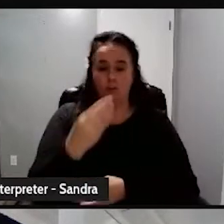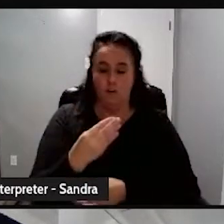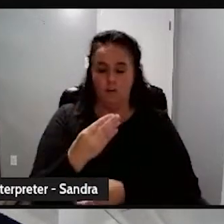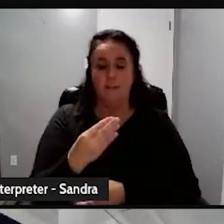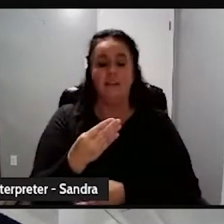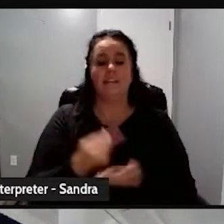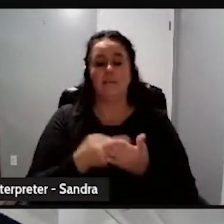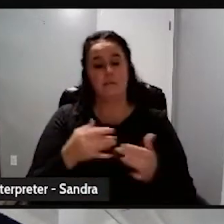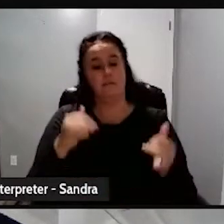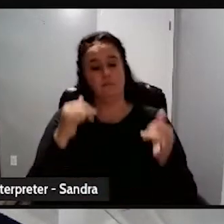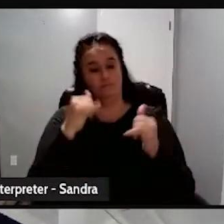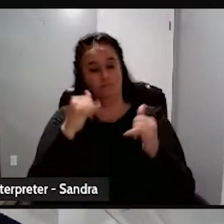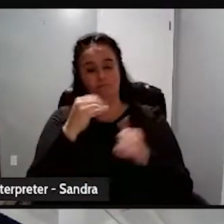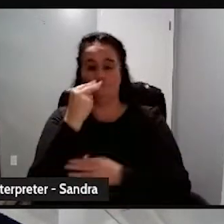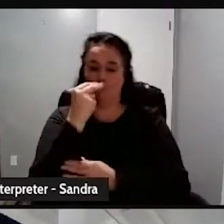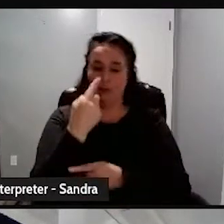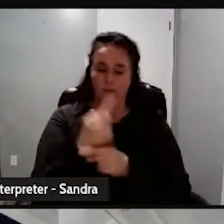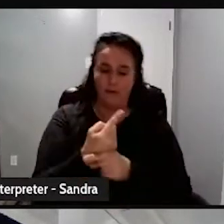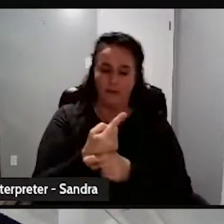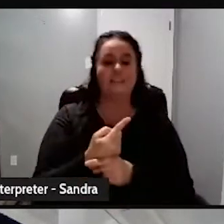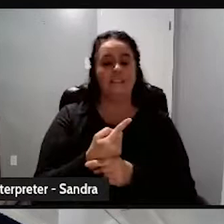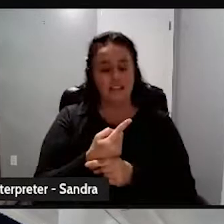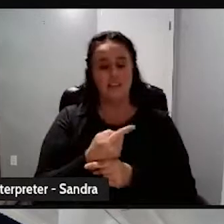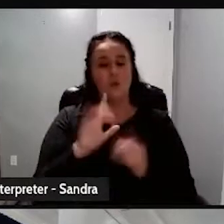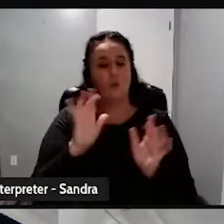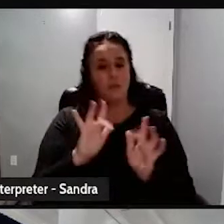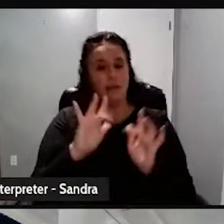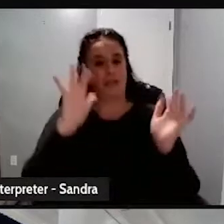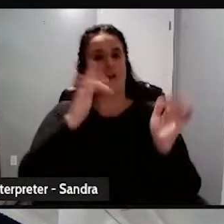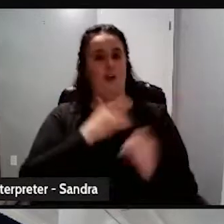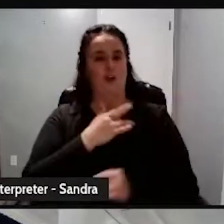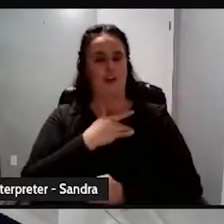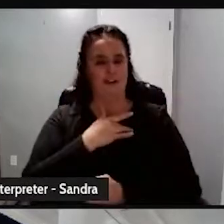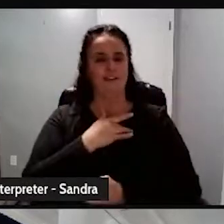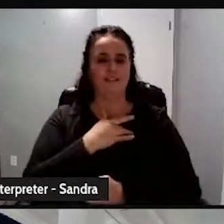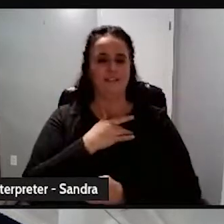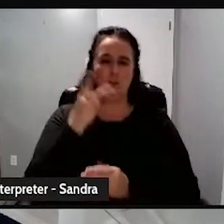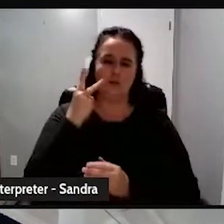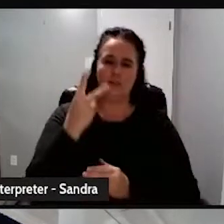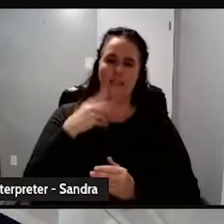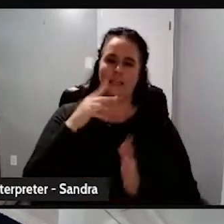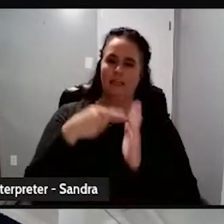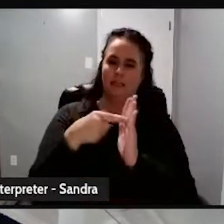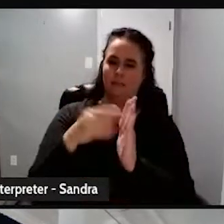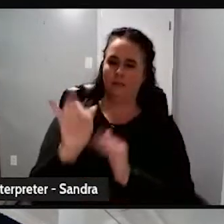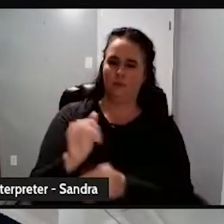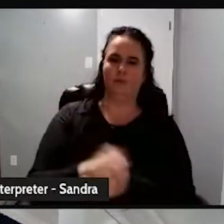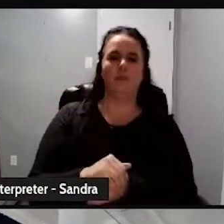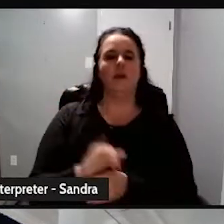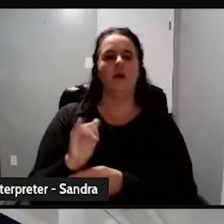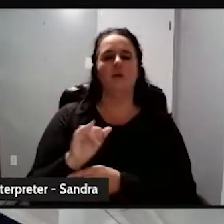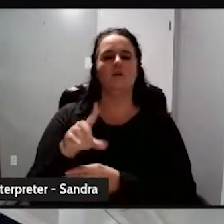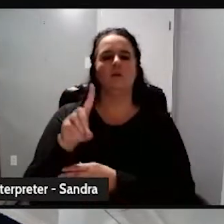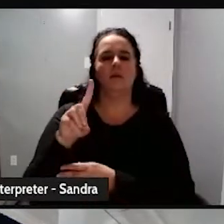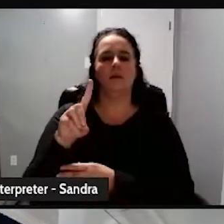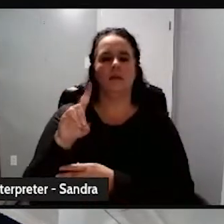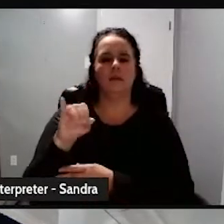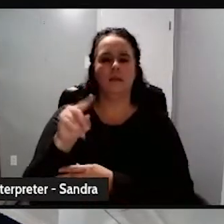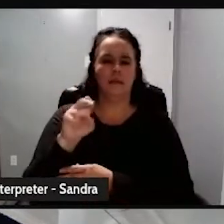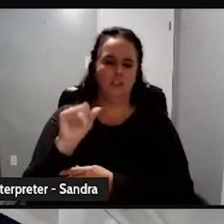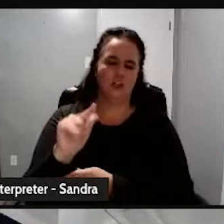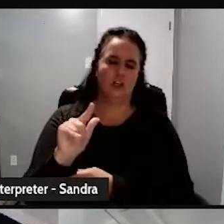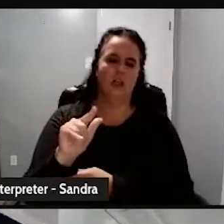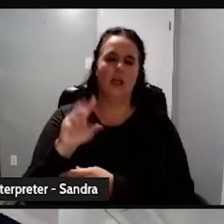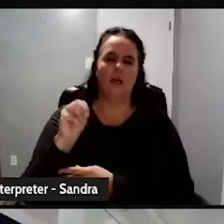lightheaded vein to the exhibit. I also used digital MRI scans to print 40